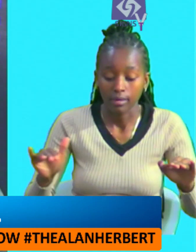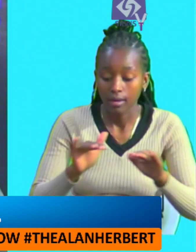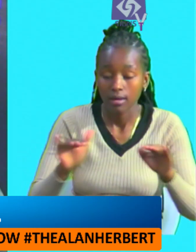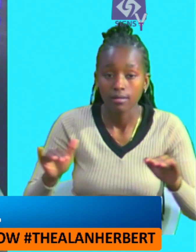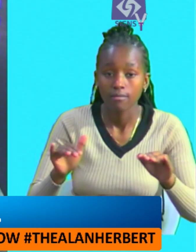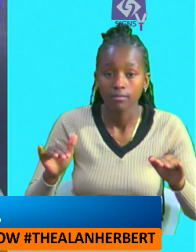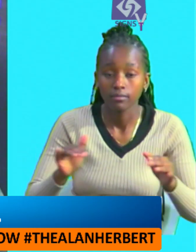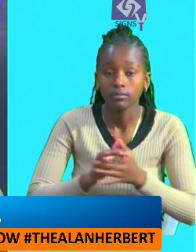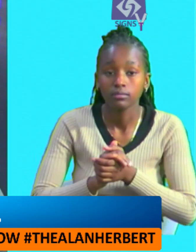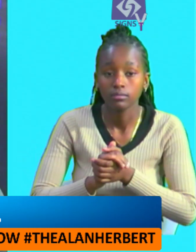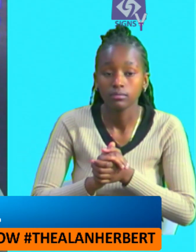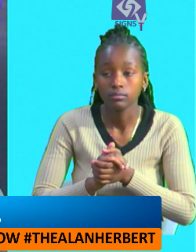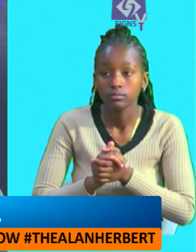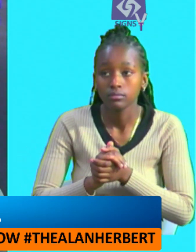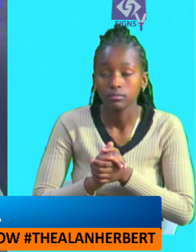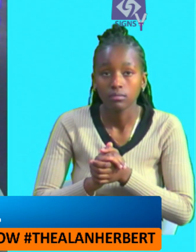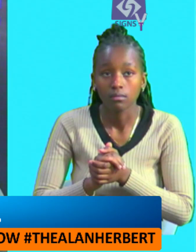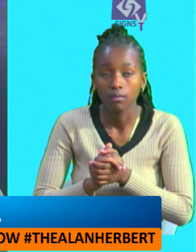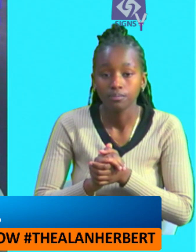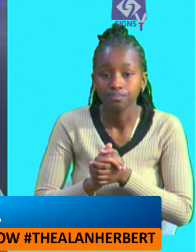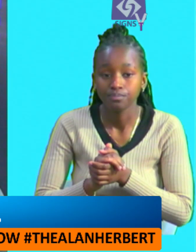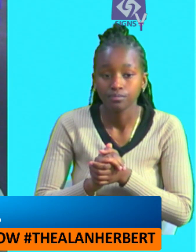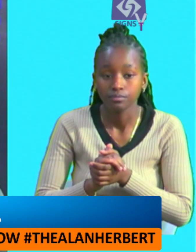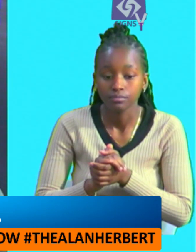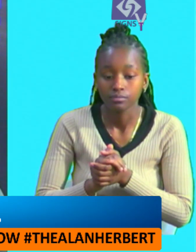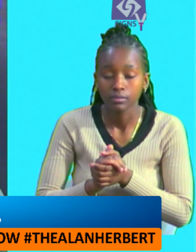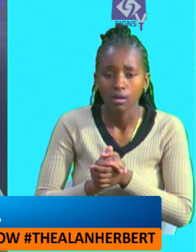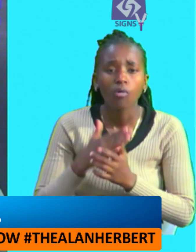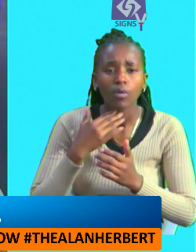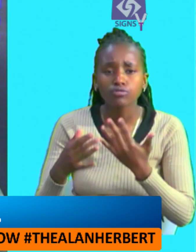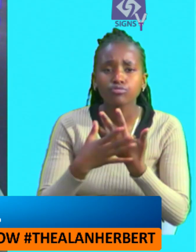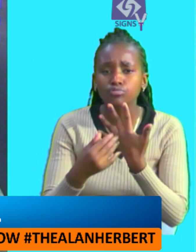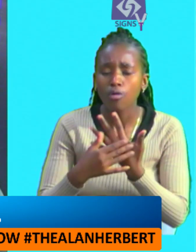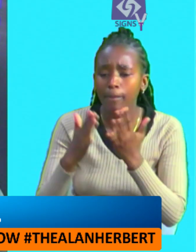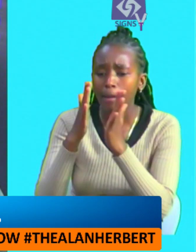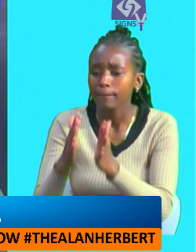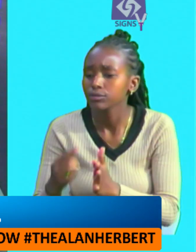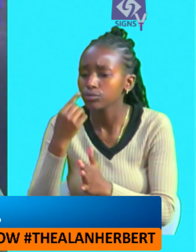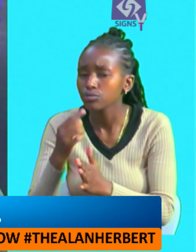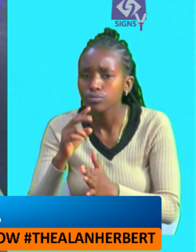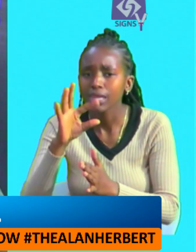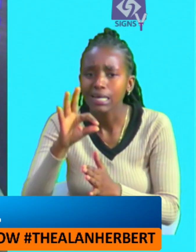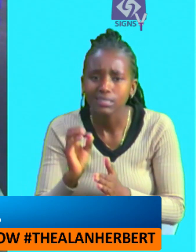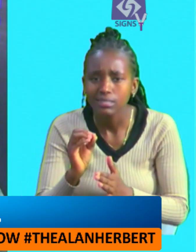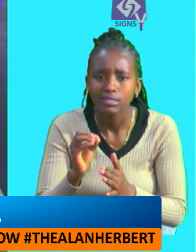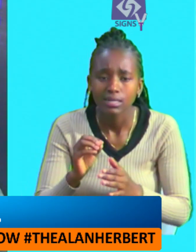married late. She got married in her 50s. Yeah. And before that,